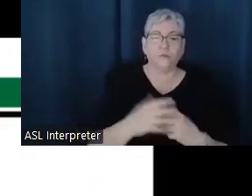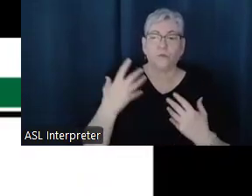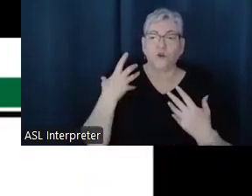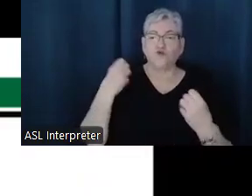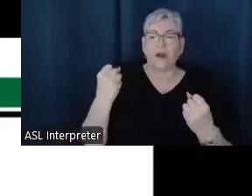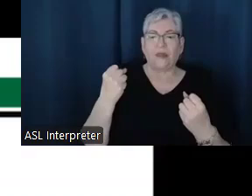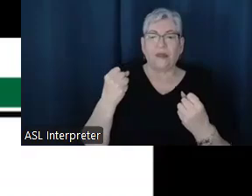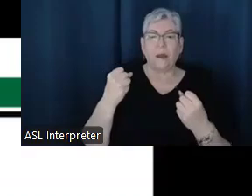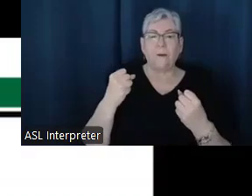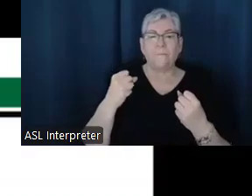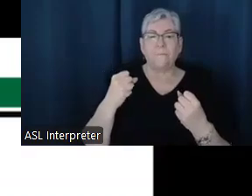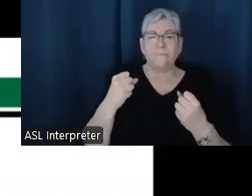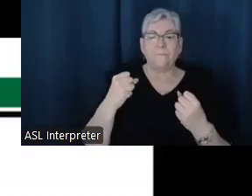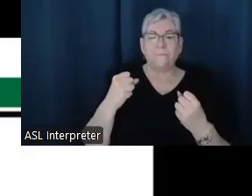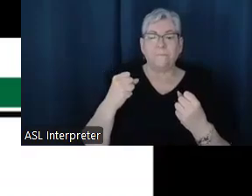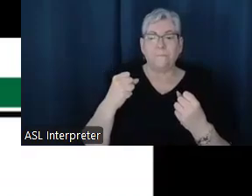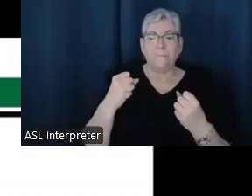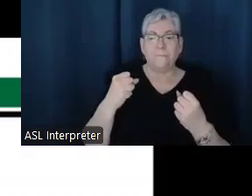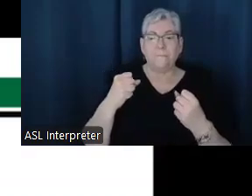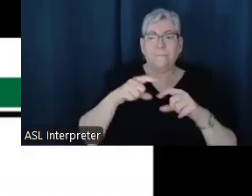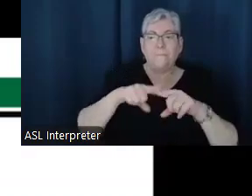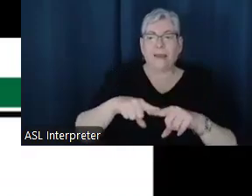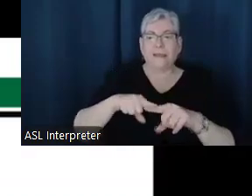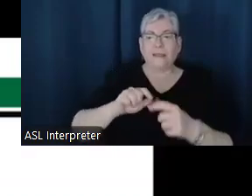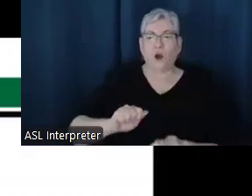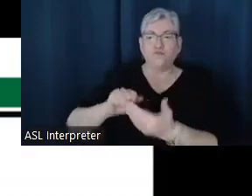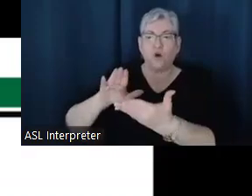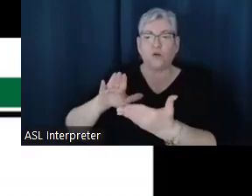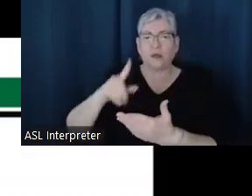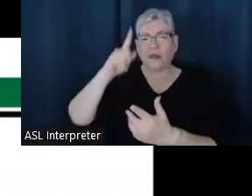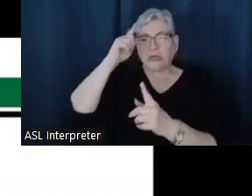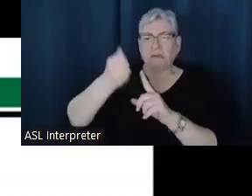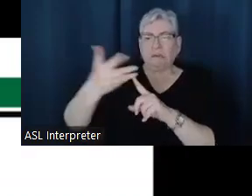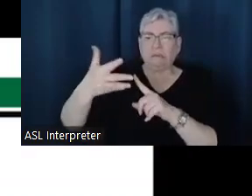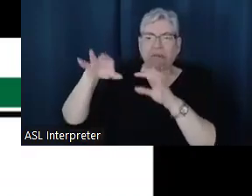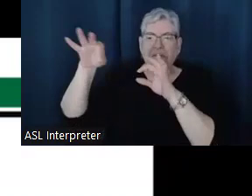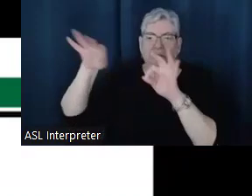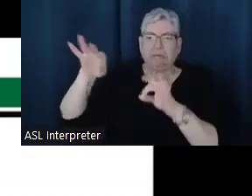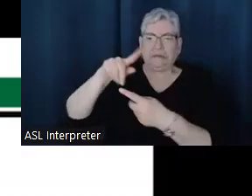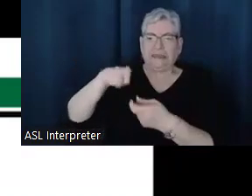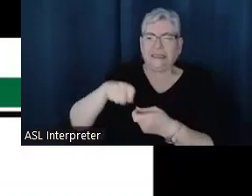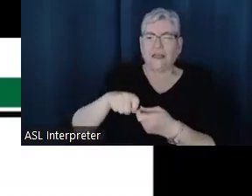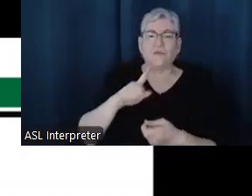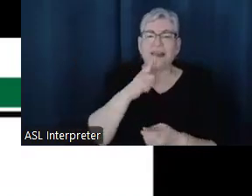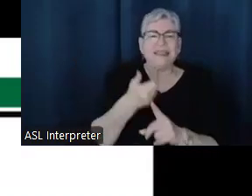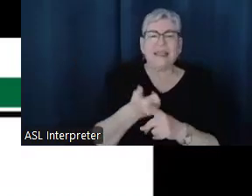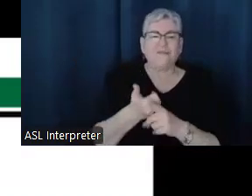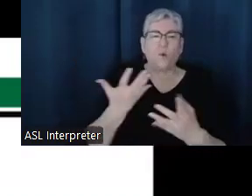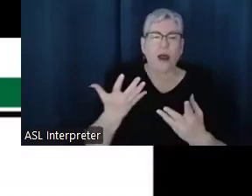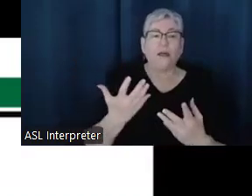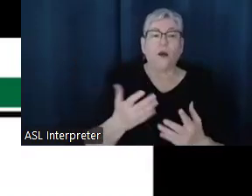approach, we can think about it very detailed, but it's pretty much what it says, which is a lot of times